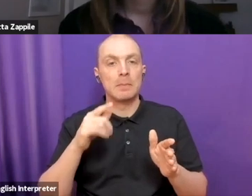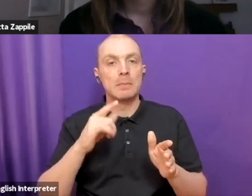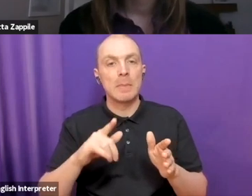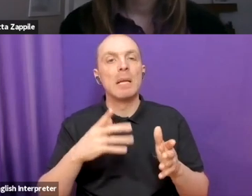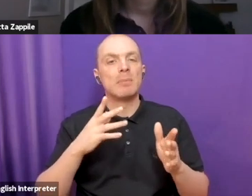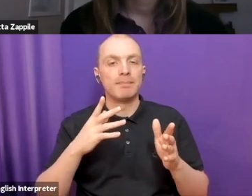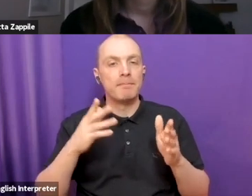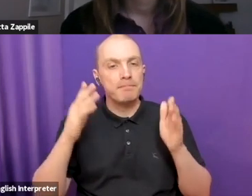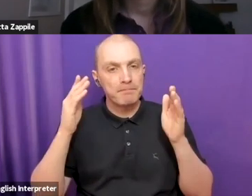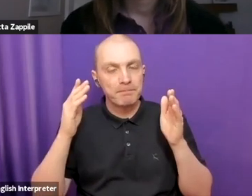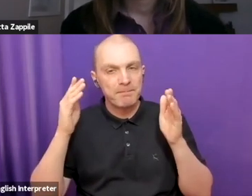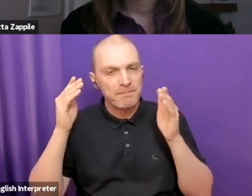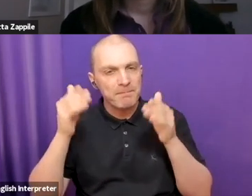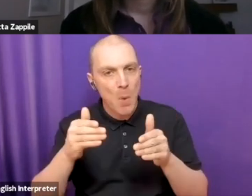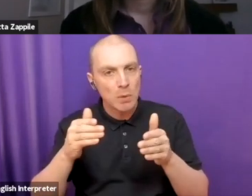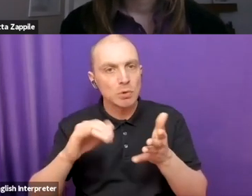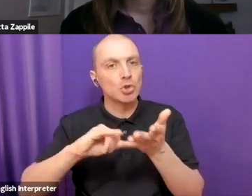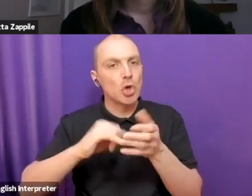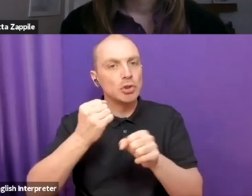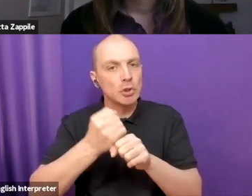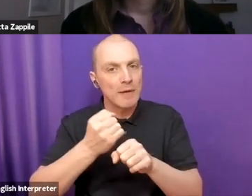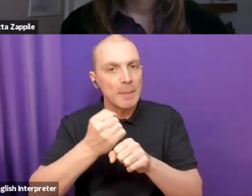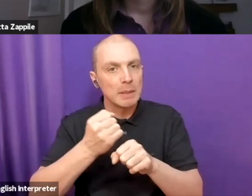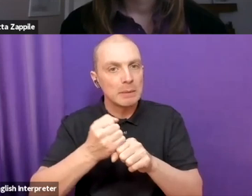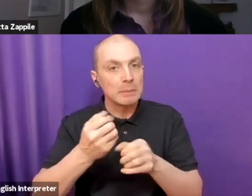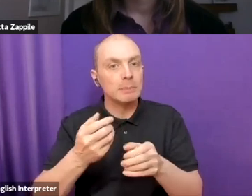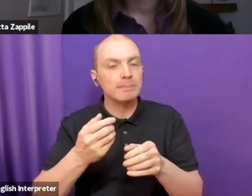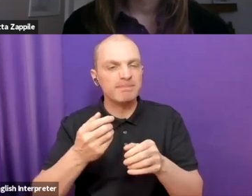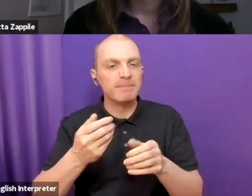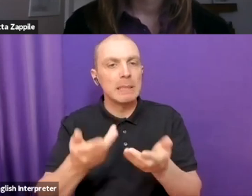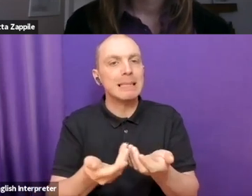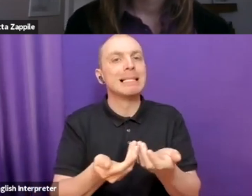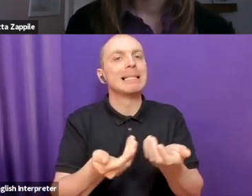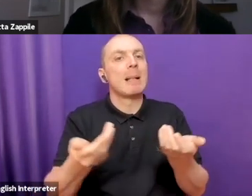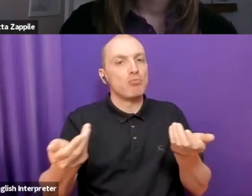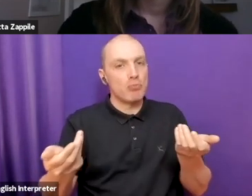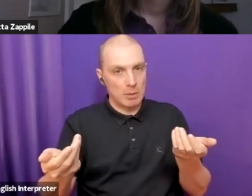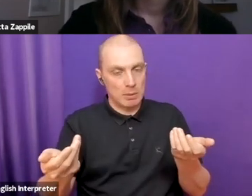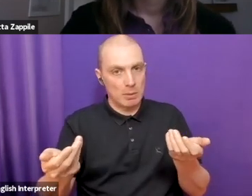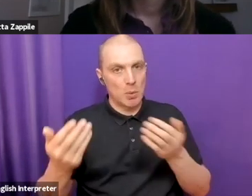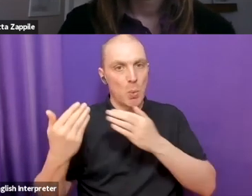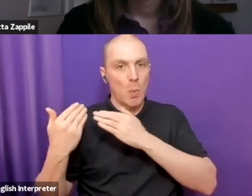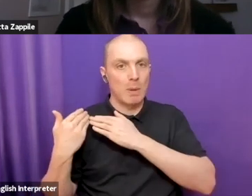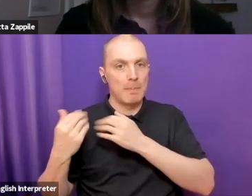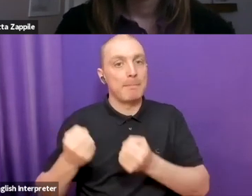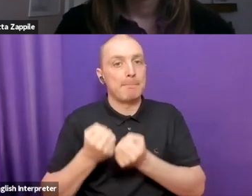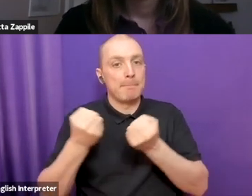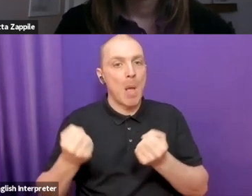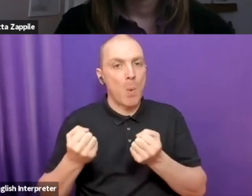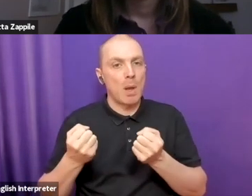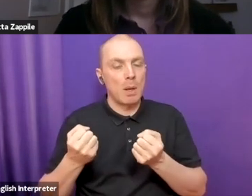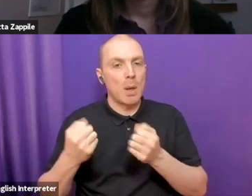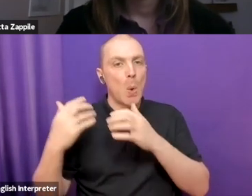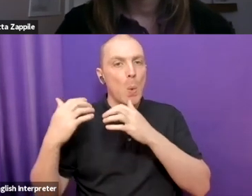Scotland as a separate entity that the UK. So the issue of devolution is not very clearly